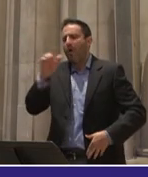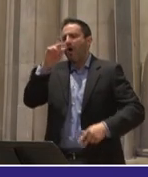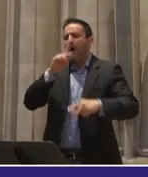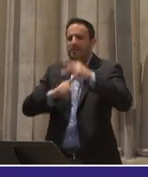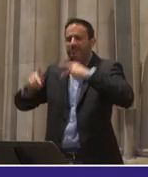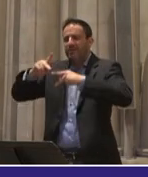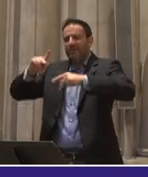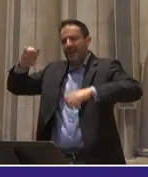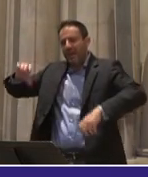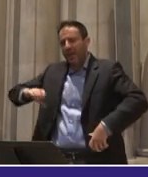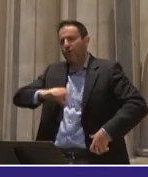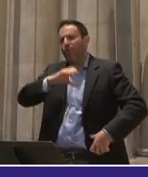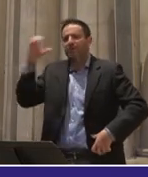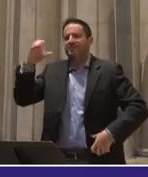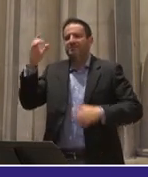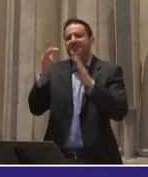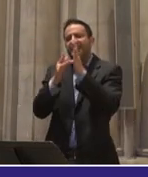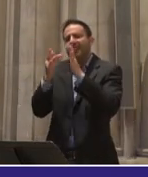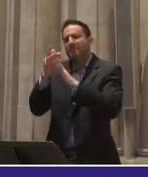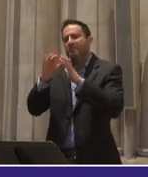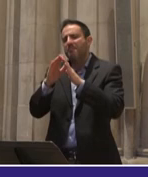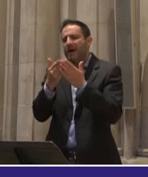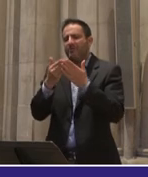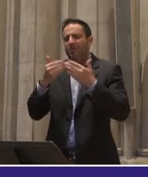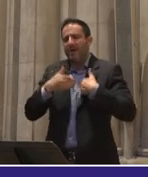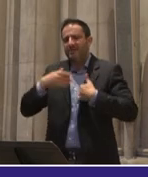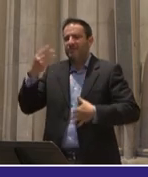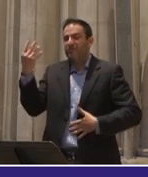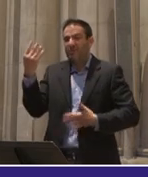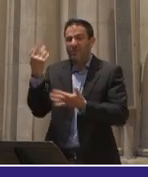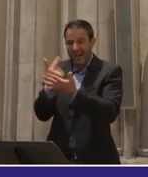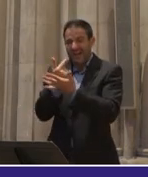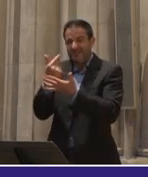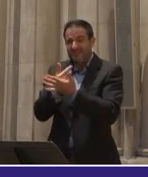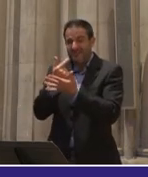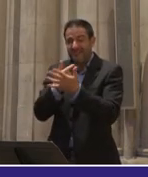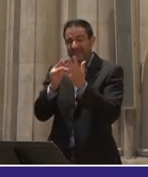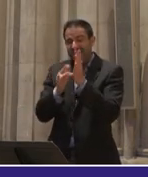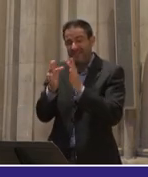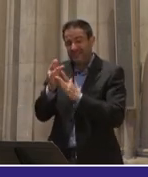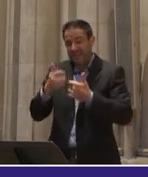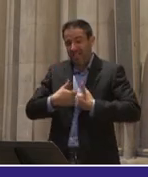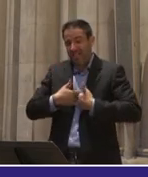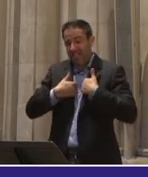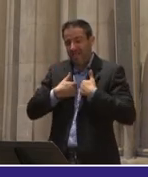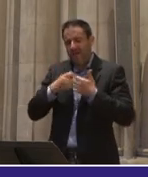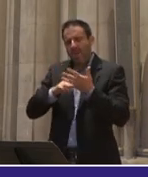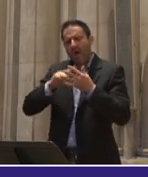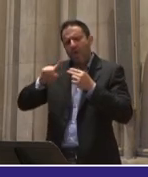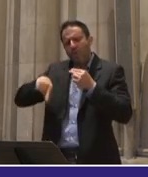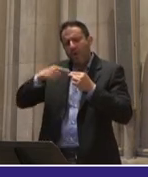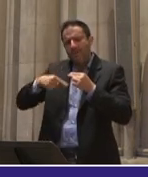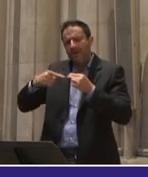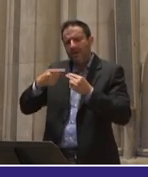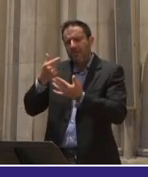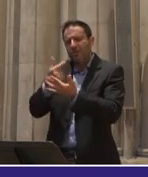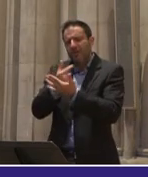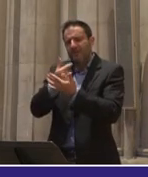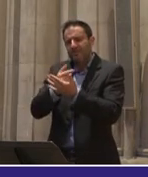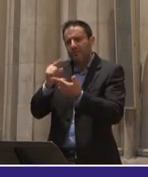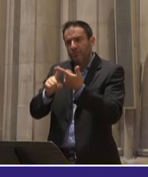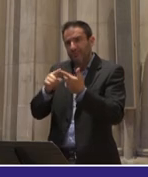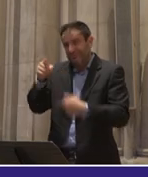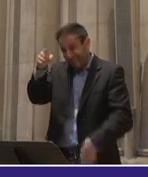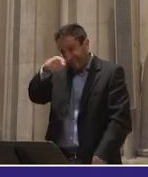the Bible contains the four gospels of Jesus' life, but what about the gospel according to